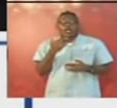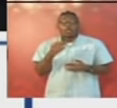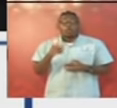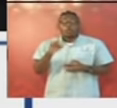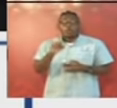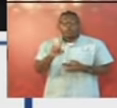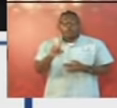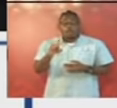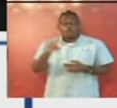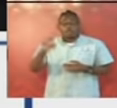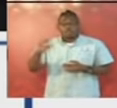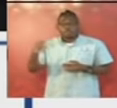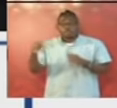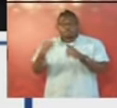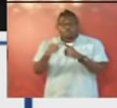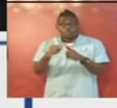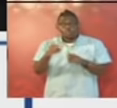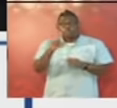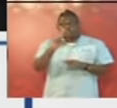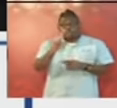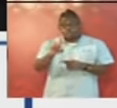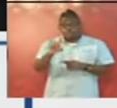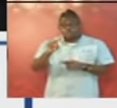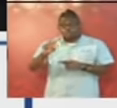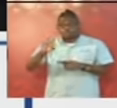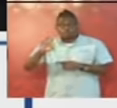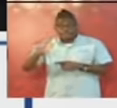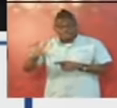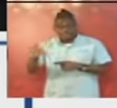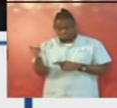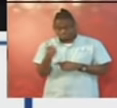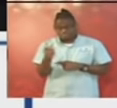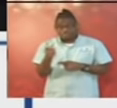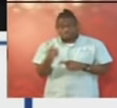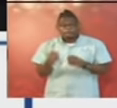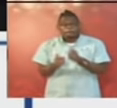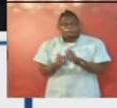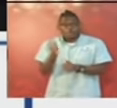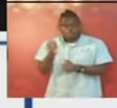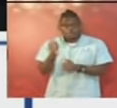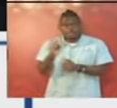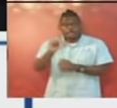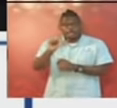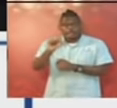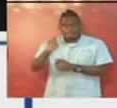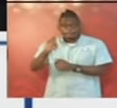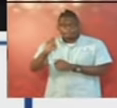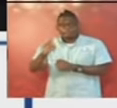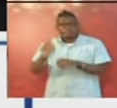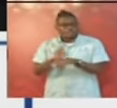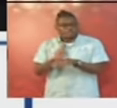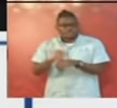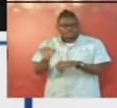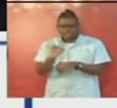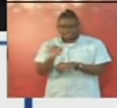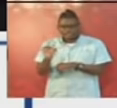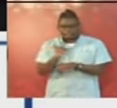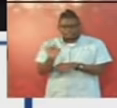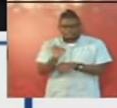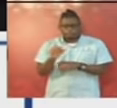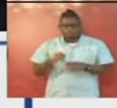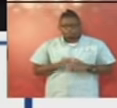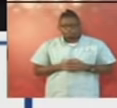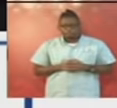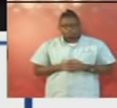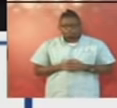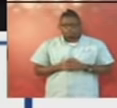125 milligrams per deciliter. So most of our labs would be using that unit of measurement, but some persons may have finger